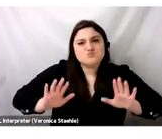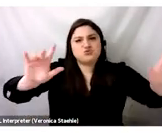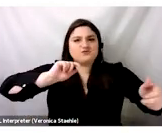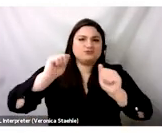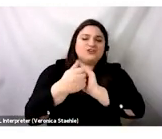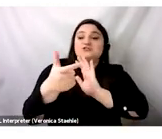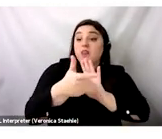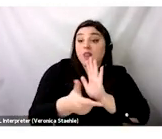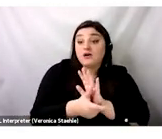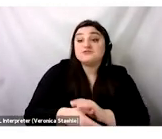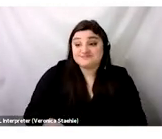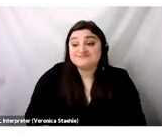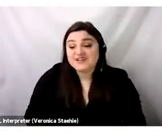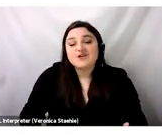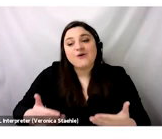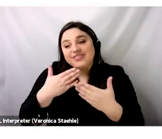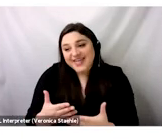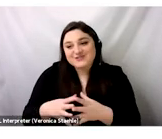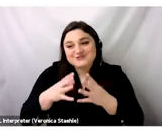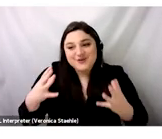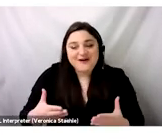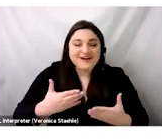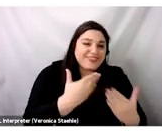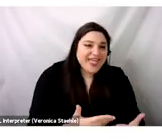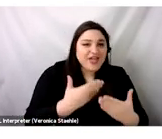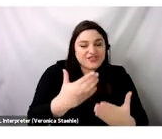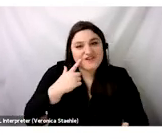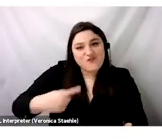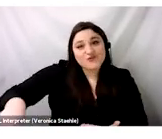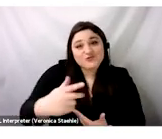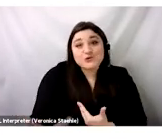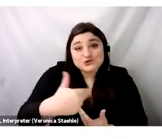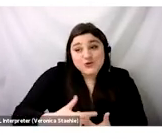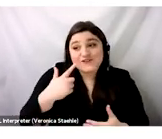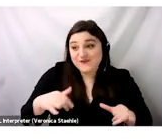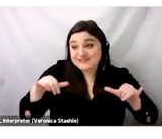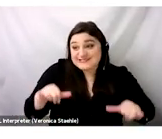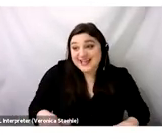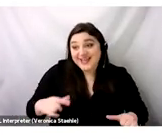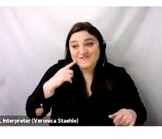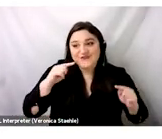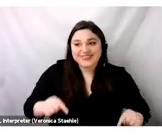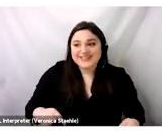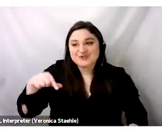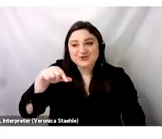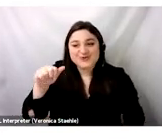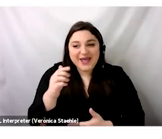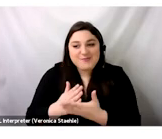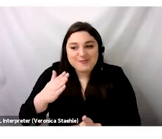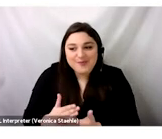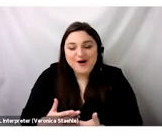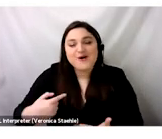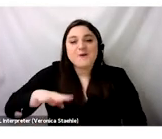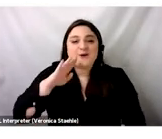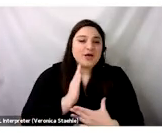So thank you so, so much. Thank you everyone for joining and for staying for this Q&A. We'll be